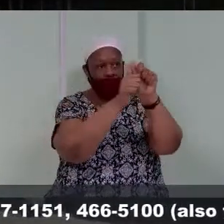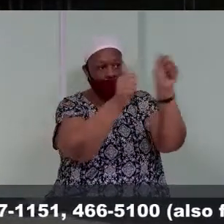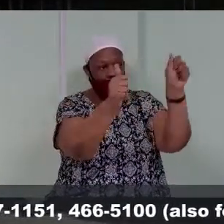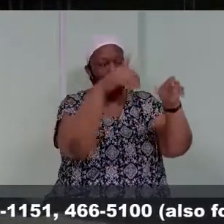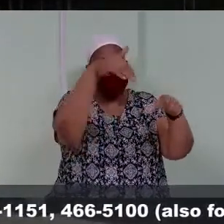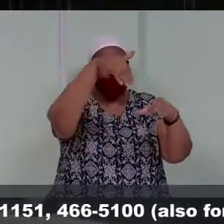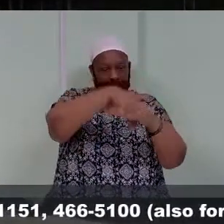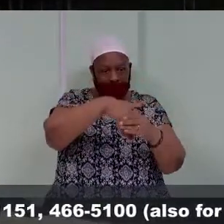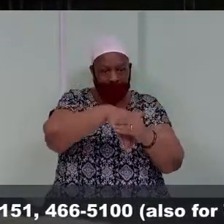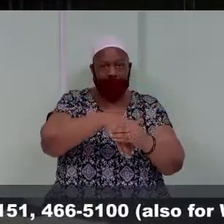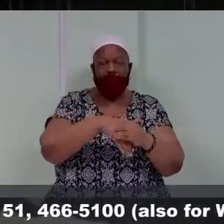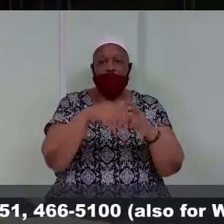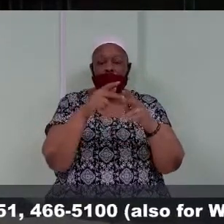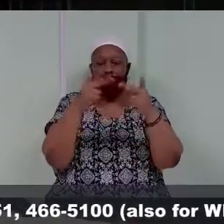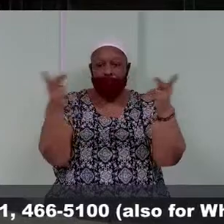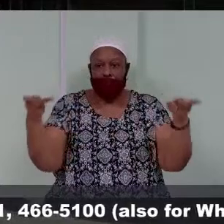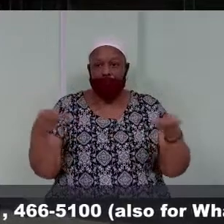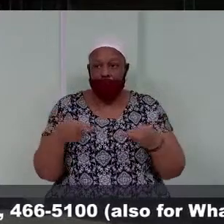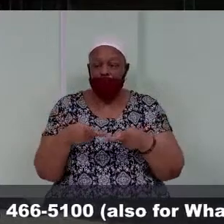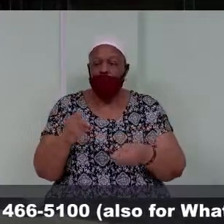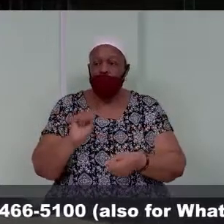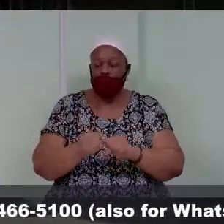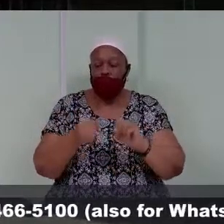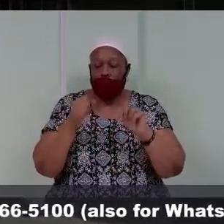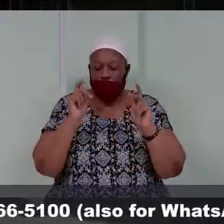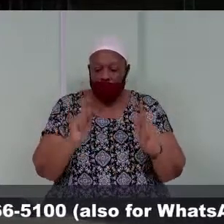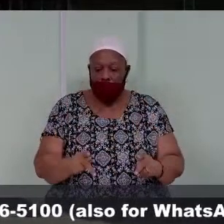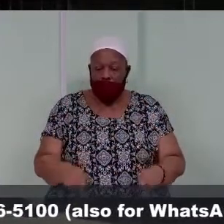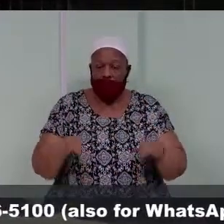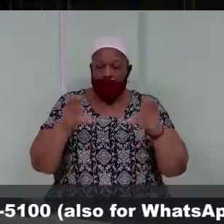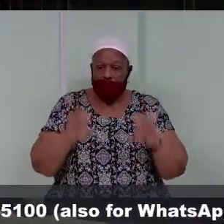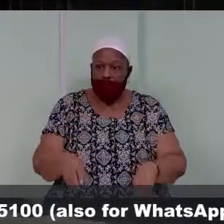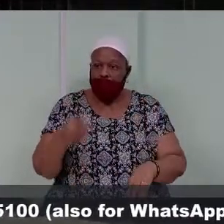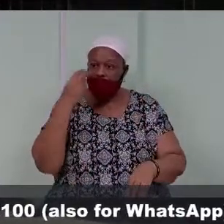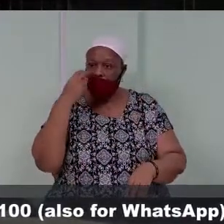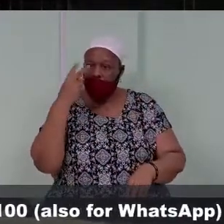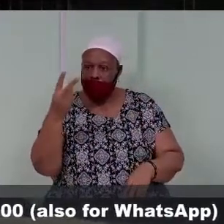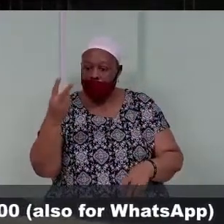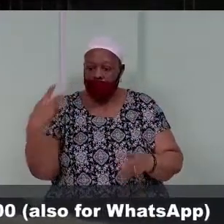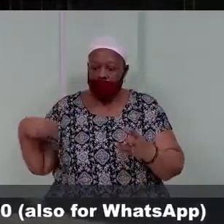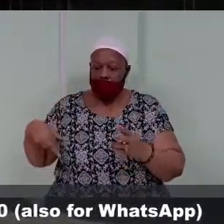approval in a conspicuous point upon entry to the facility.